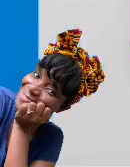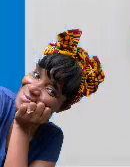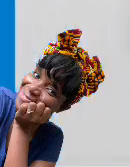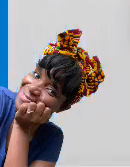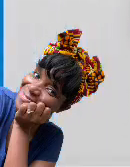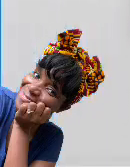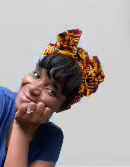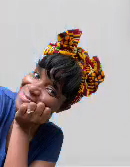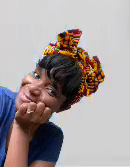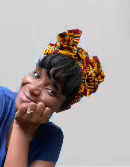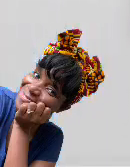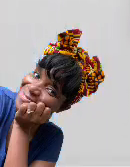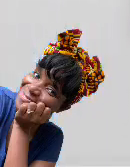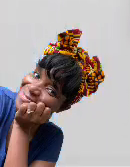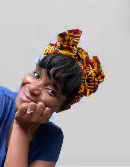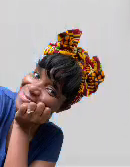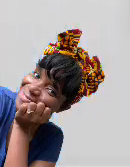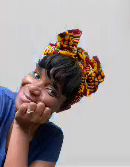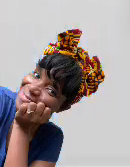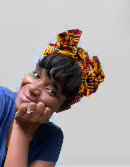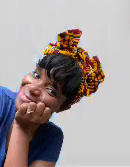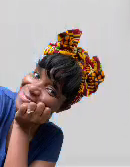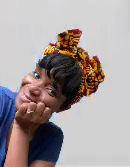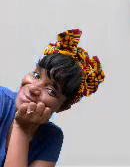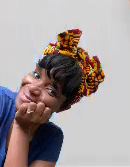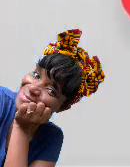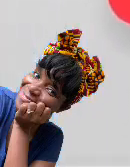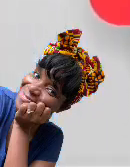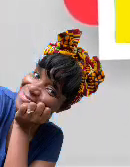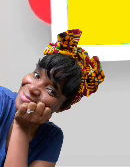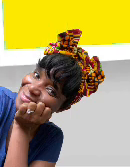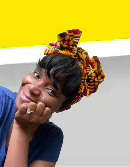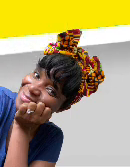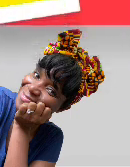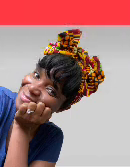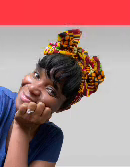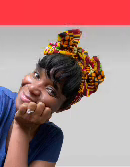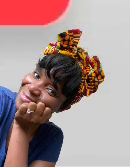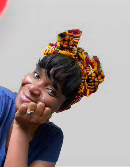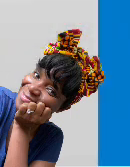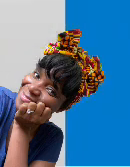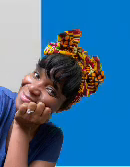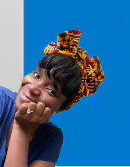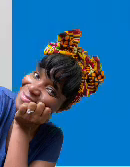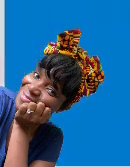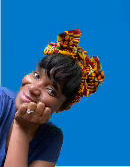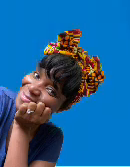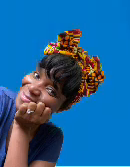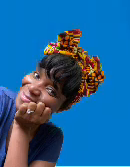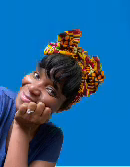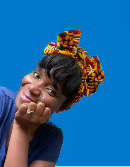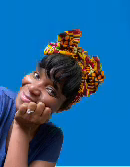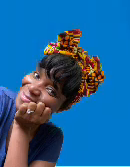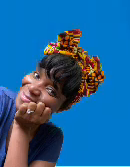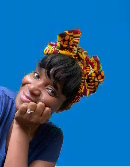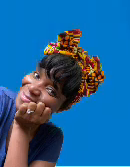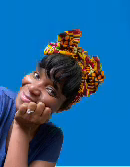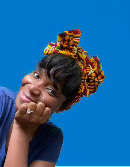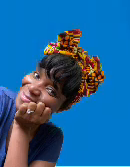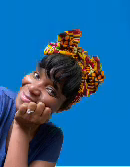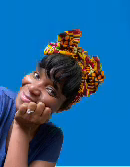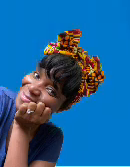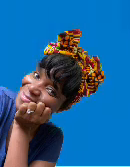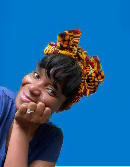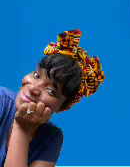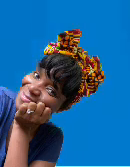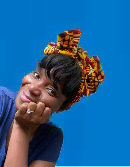in heaven, hallowed be thy name. Thy kingdom come, thy will be done. On earth as